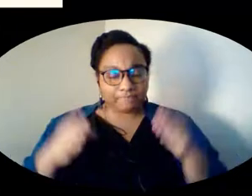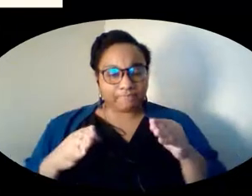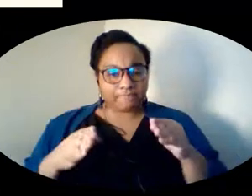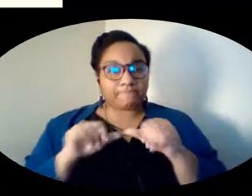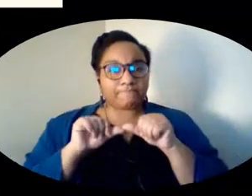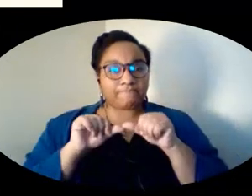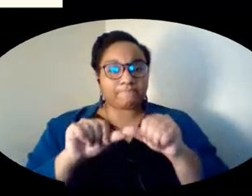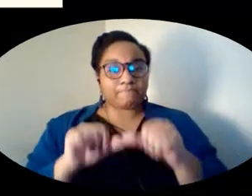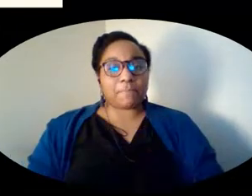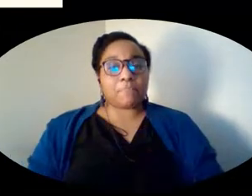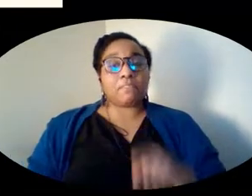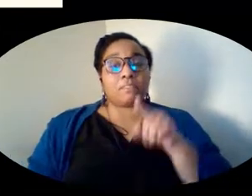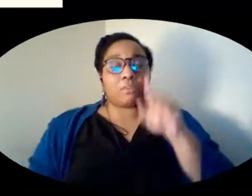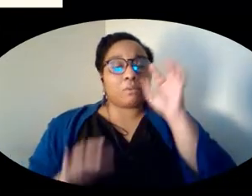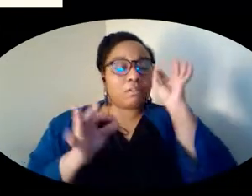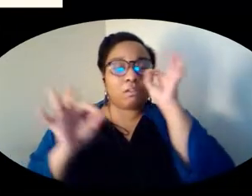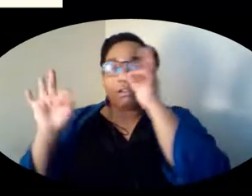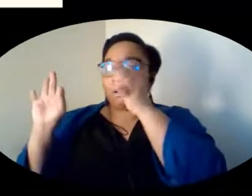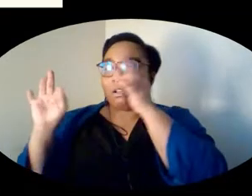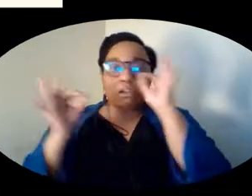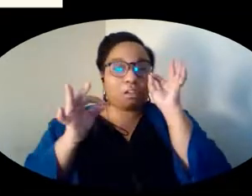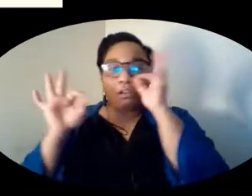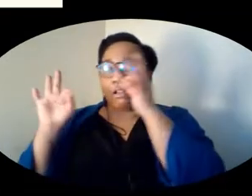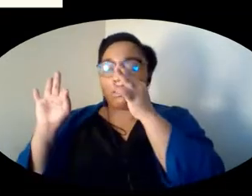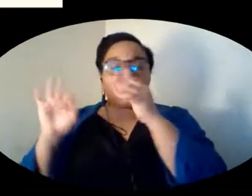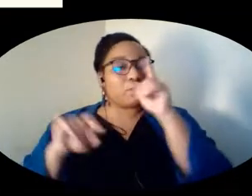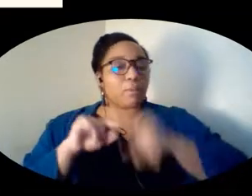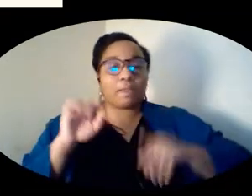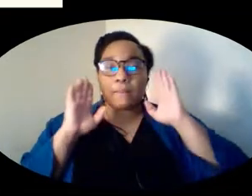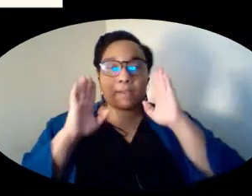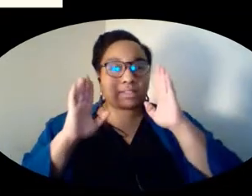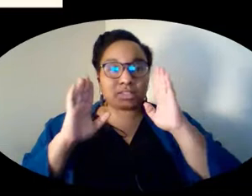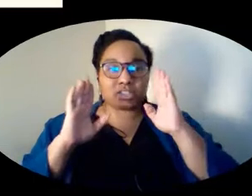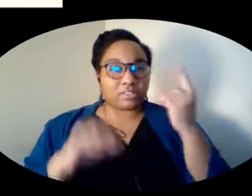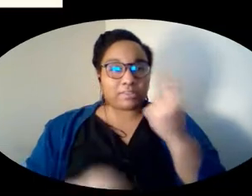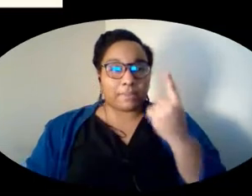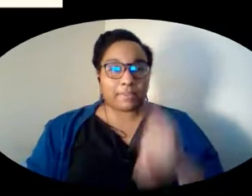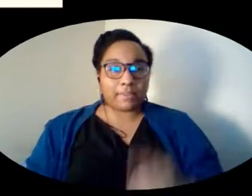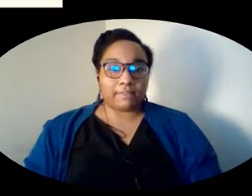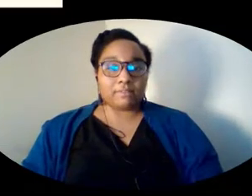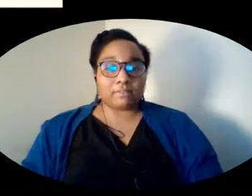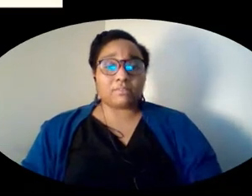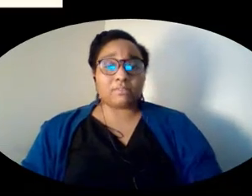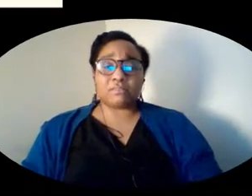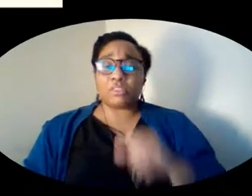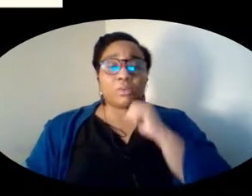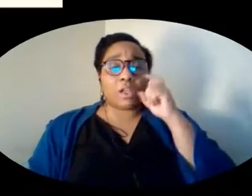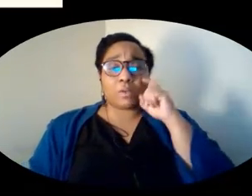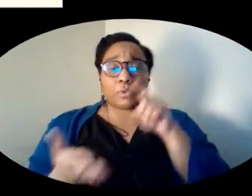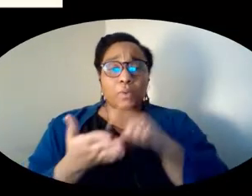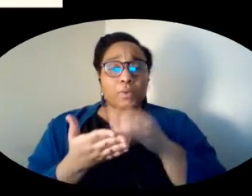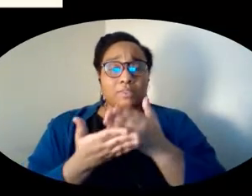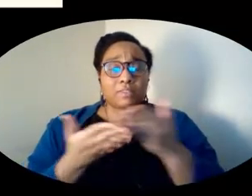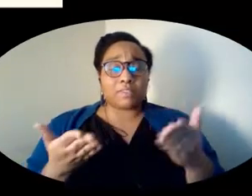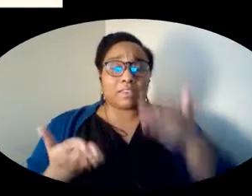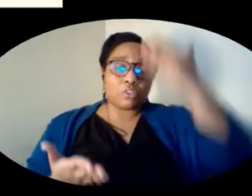focused. When you're distracted, you're unable to pay attention to something. You might not notice things right